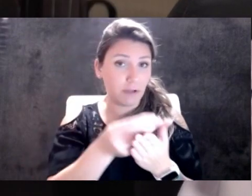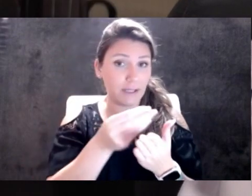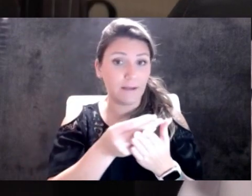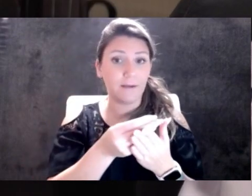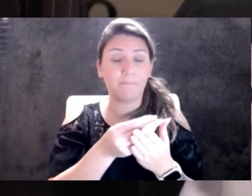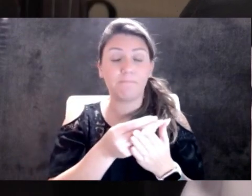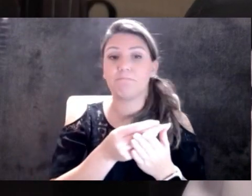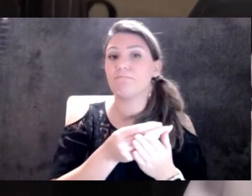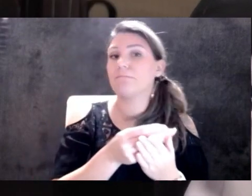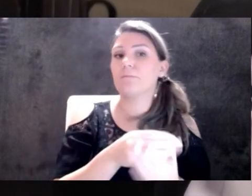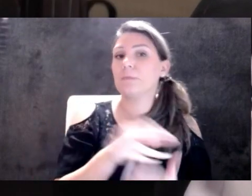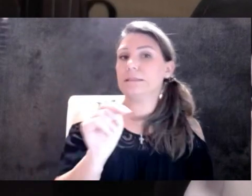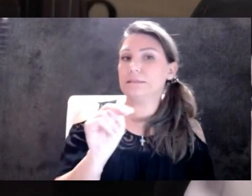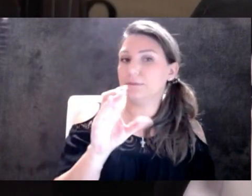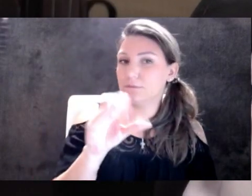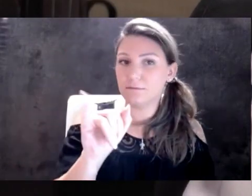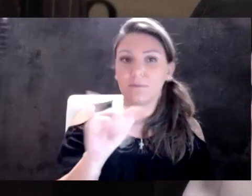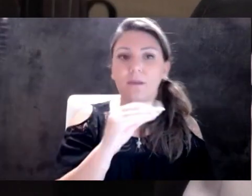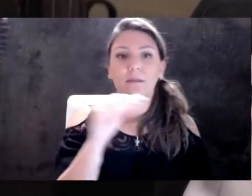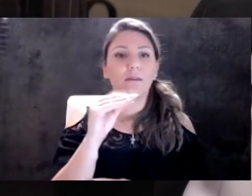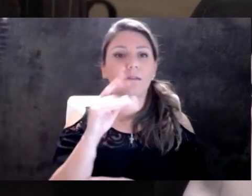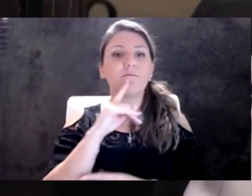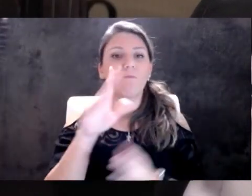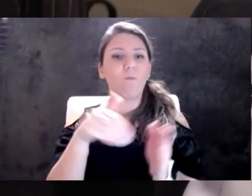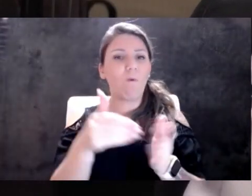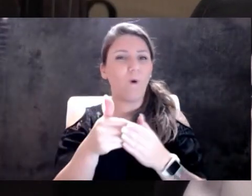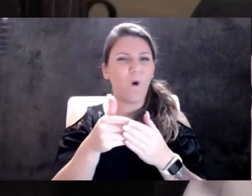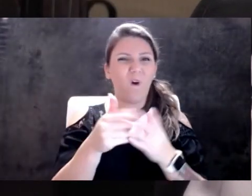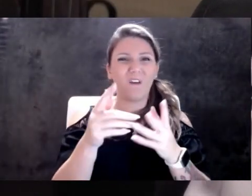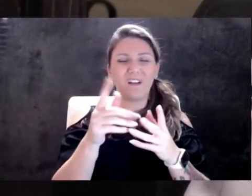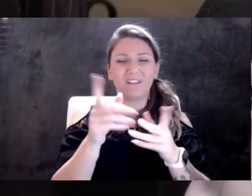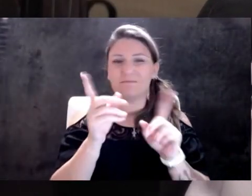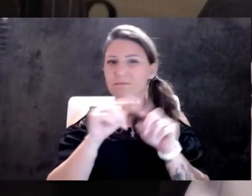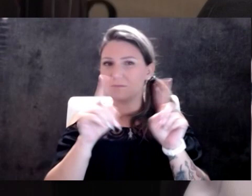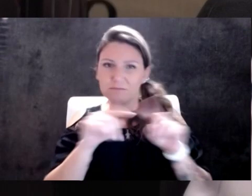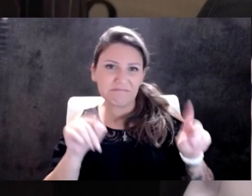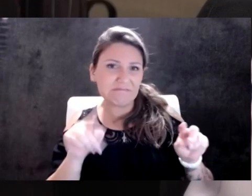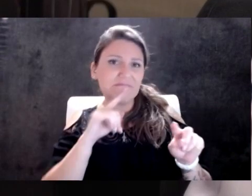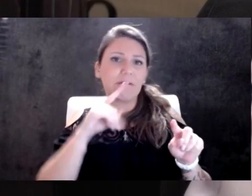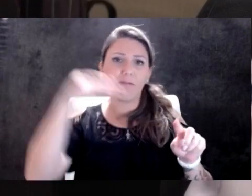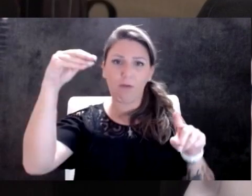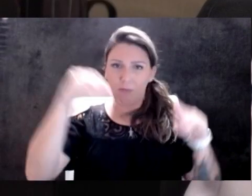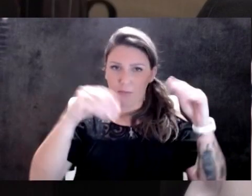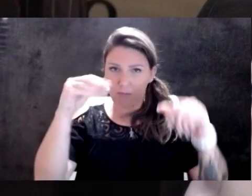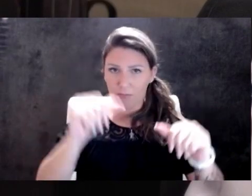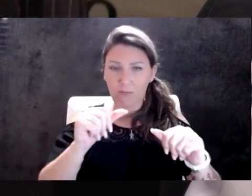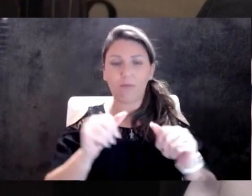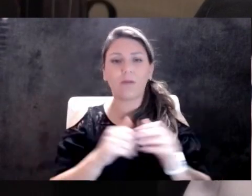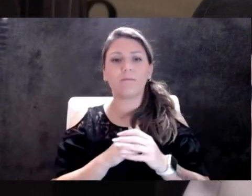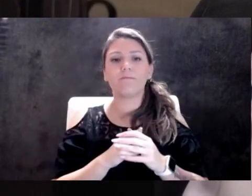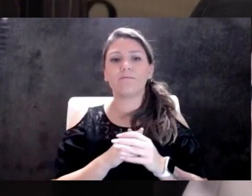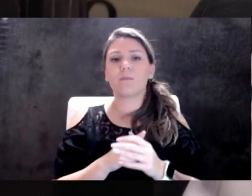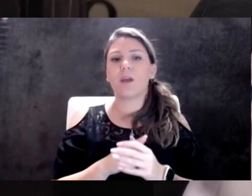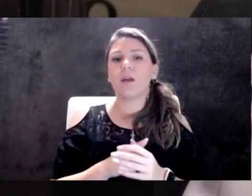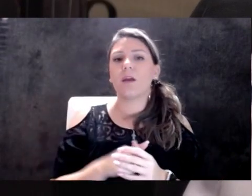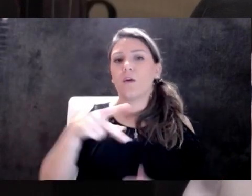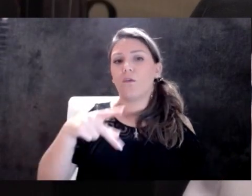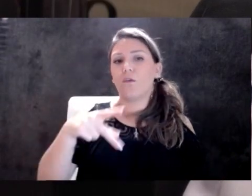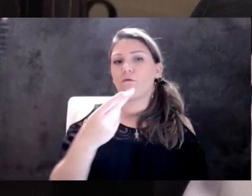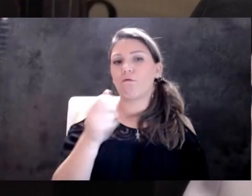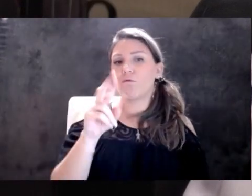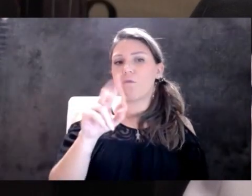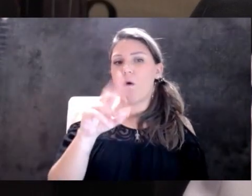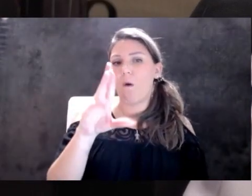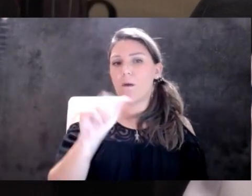and branches of NCI fund many trials. Pharma or industry funds